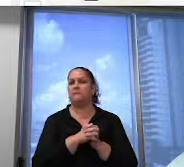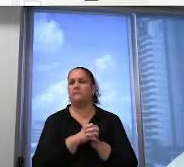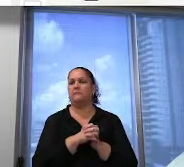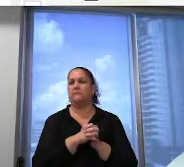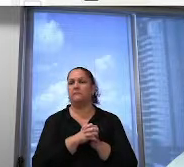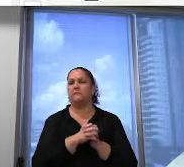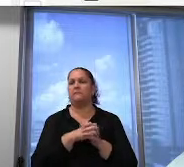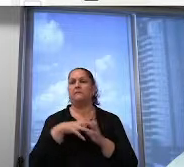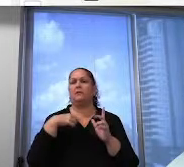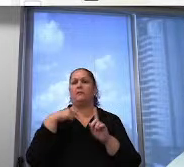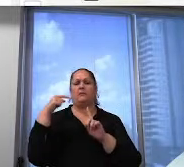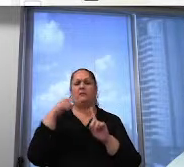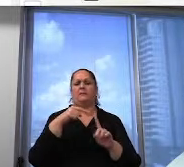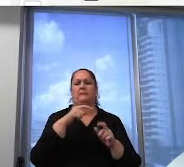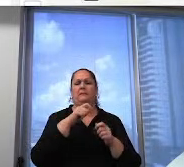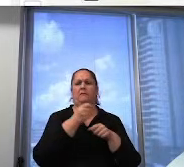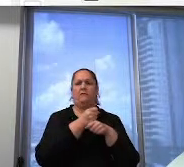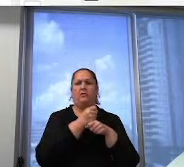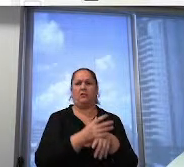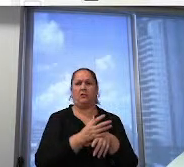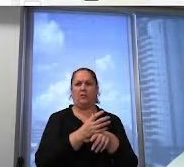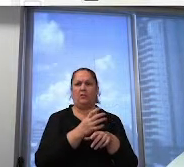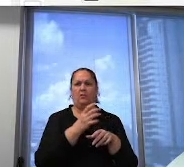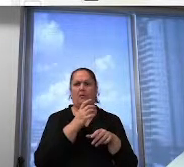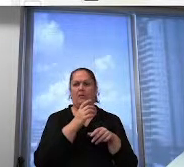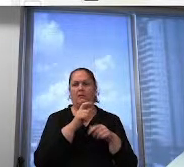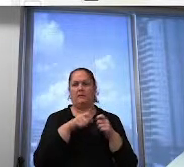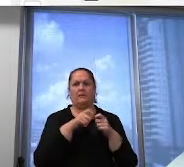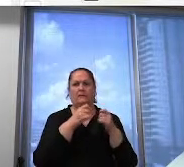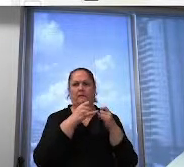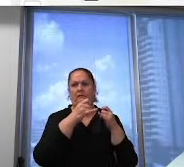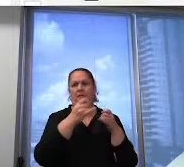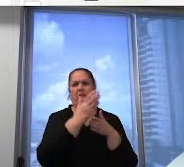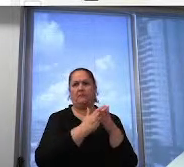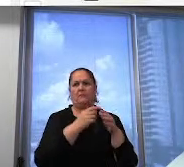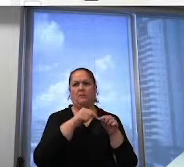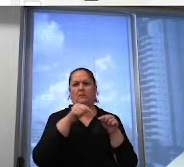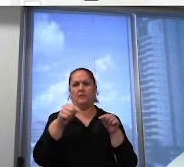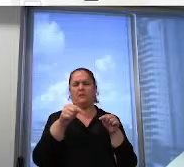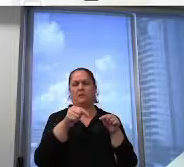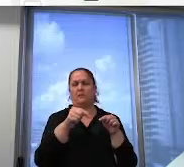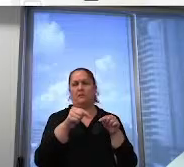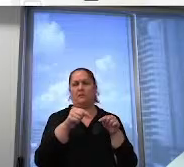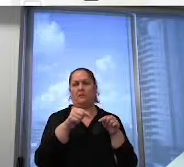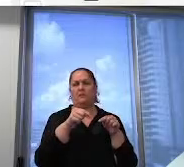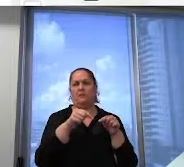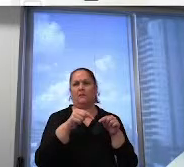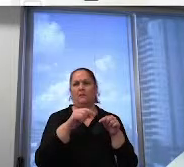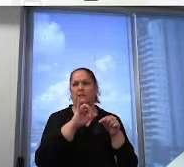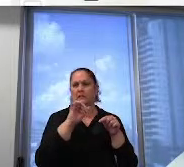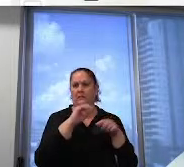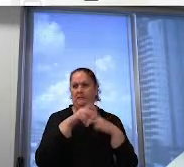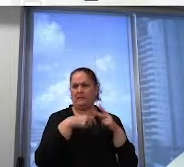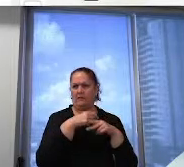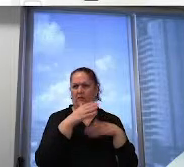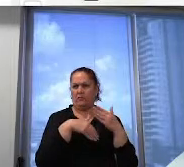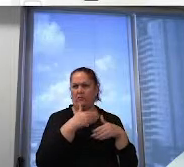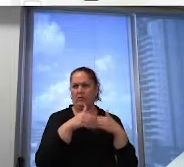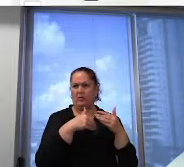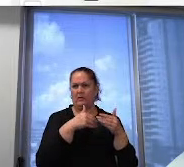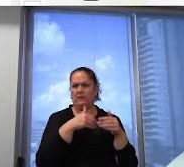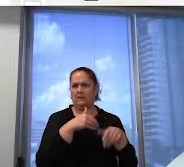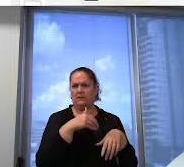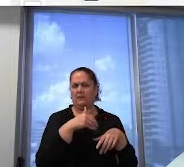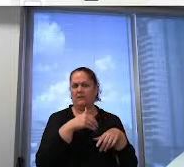And for estimating the specific cost of a particular, you're rebuilding a particular line segment, you go through the same type